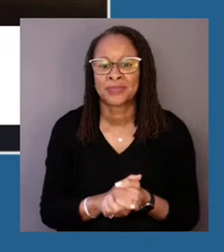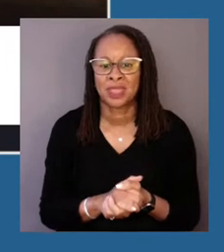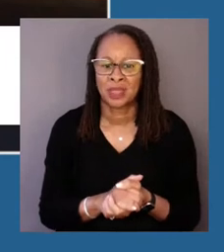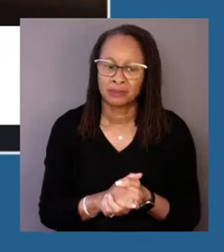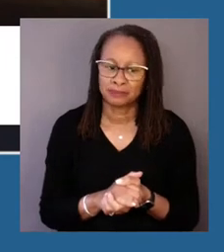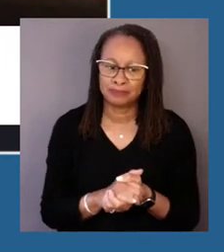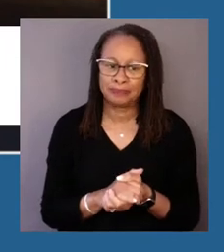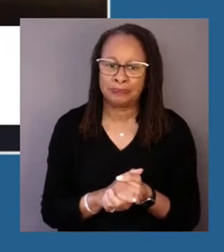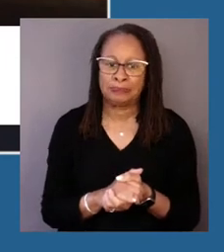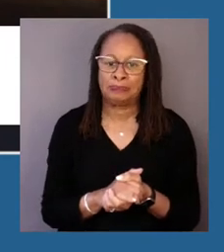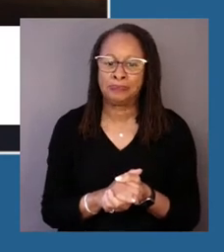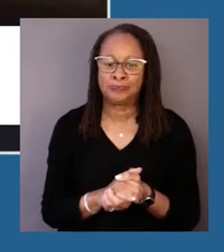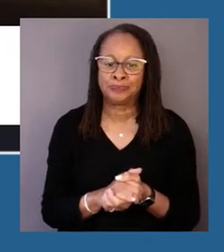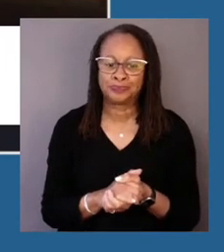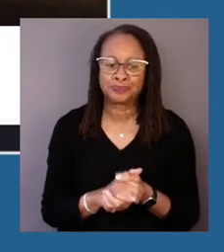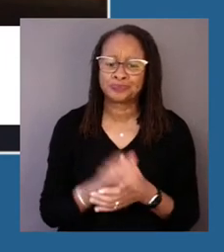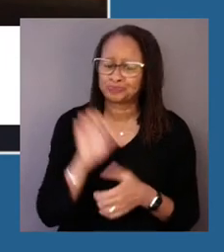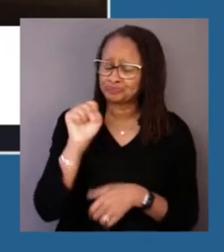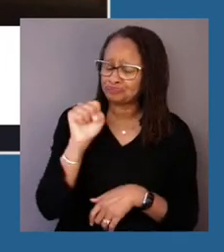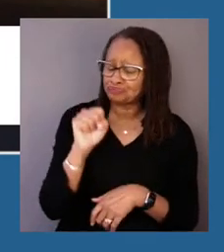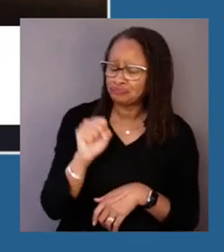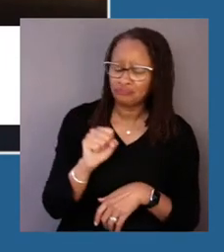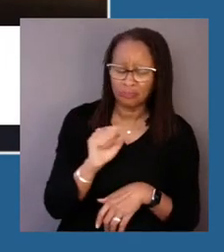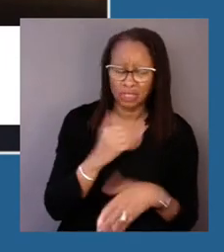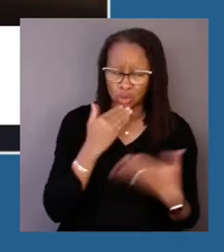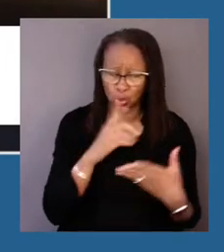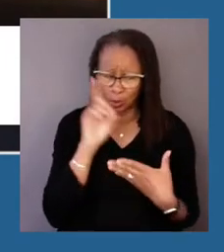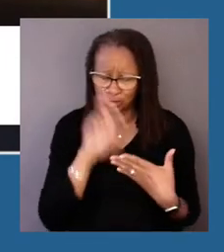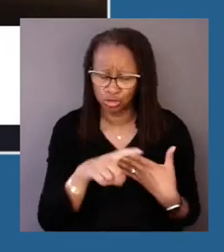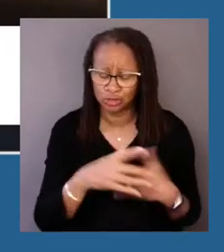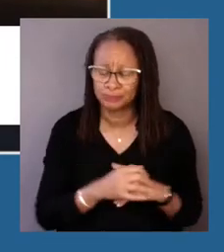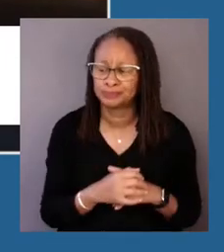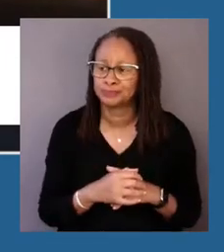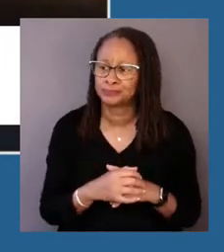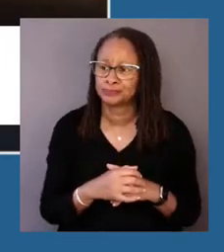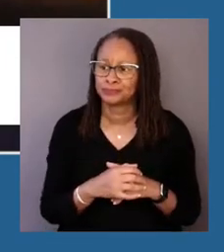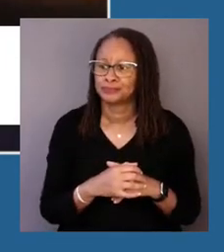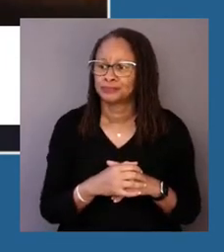That's a good question. I would say, you know,